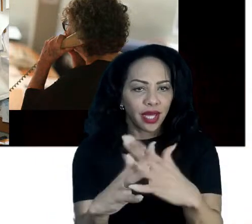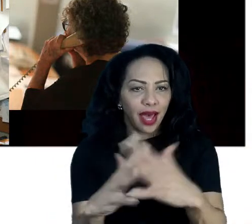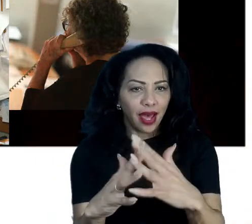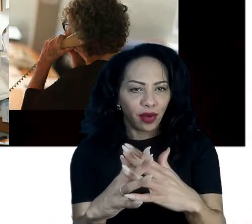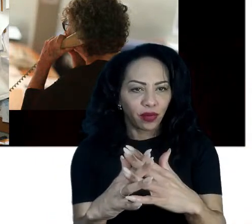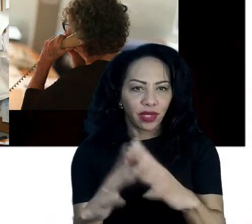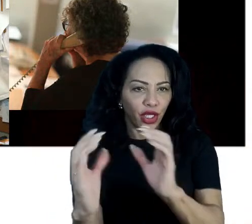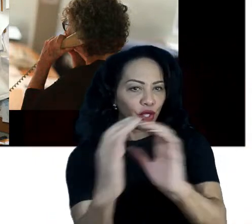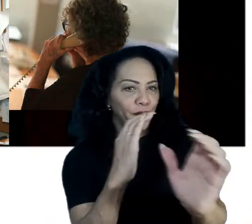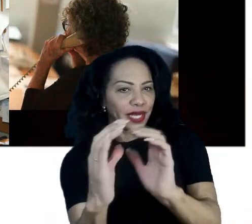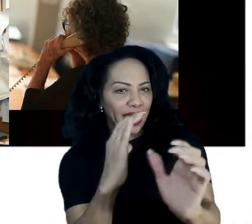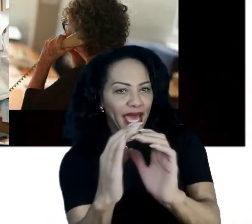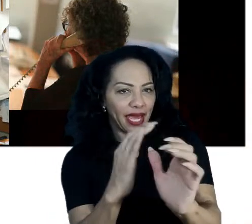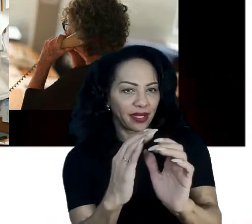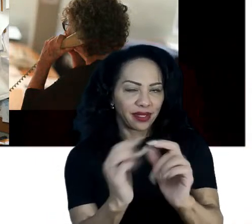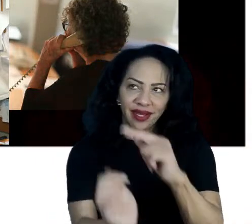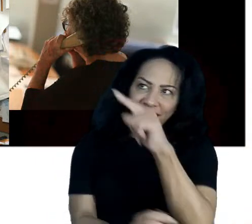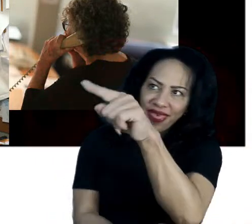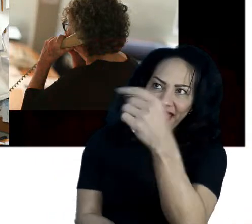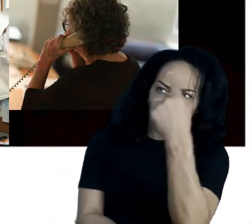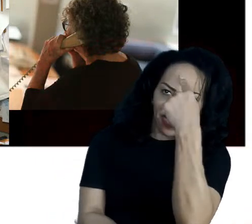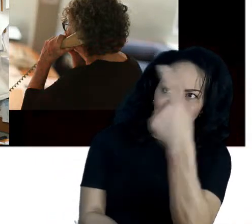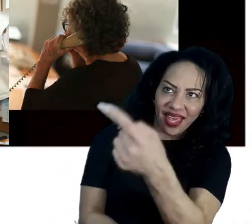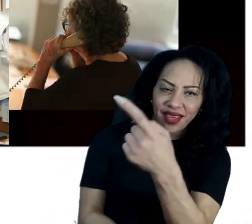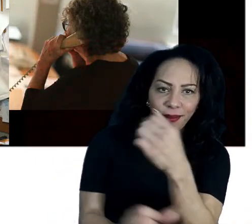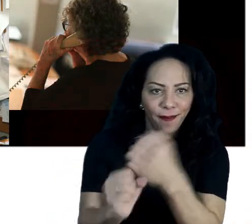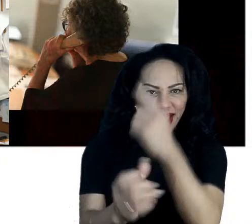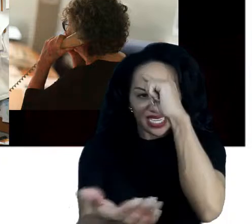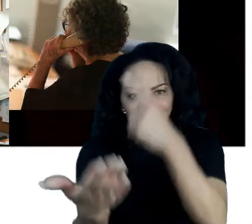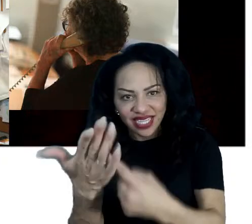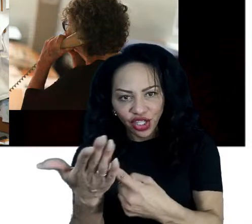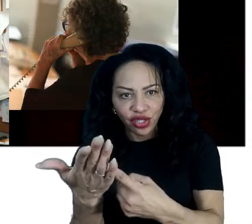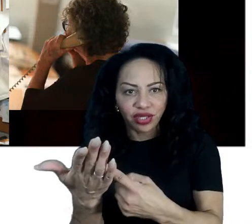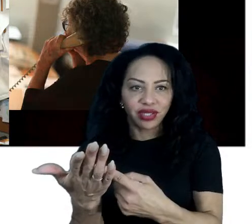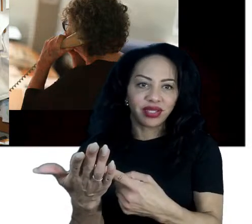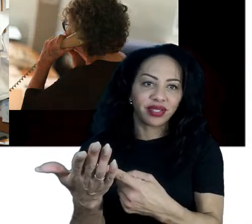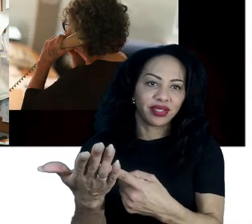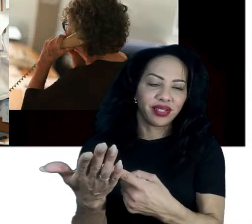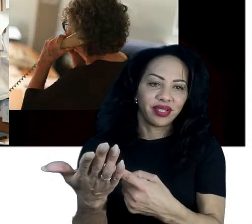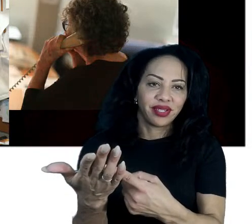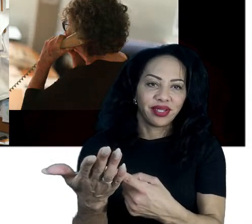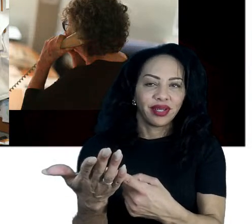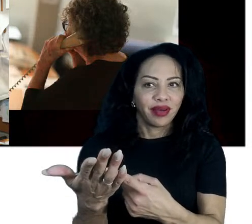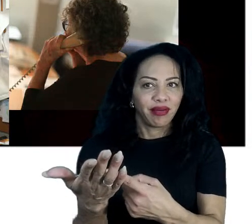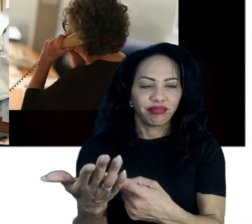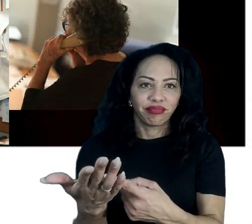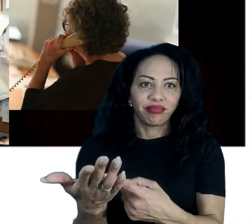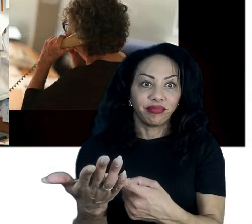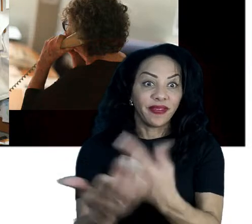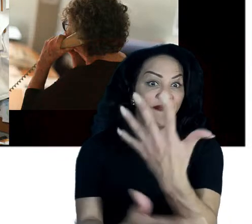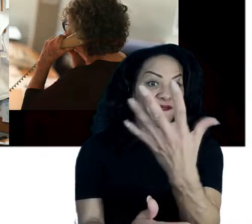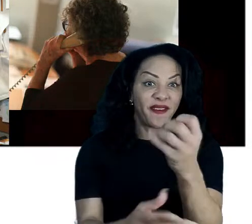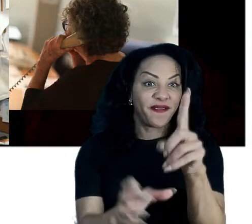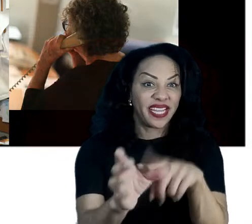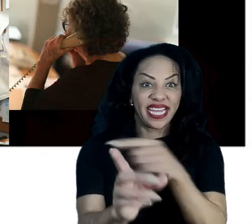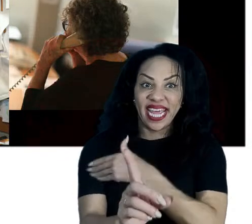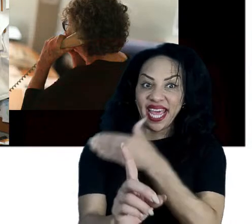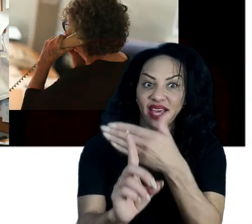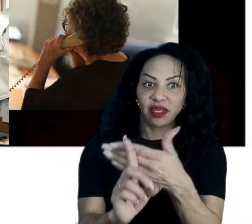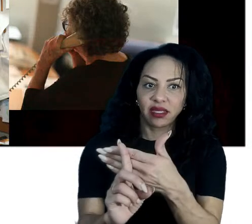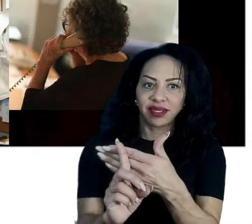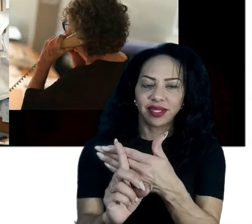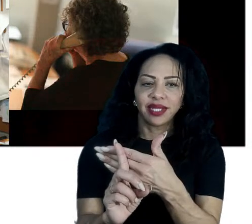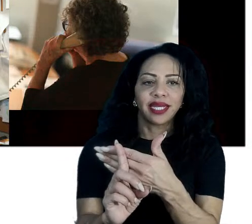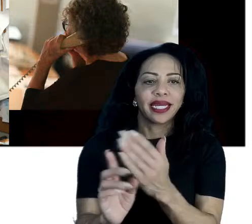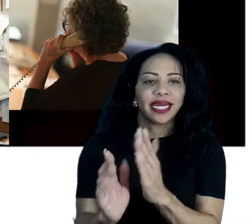think and make decisions and communicate, which has changed vastly over the 50 years in some ways, but